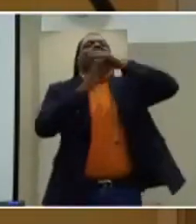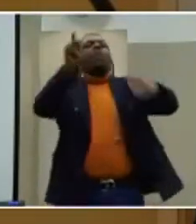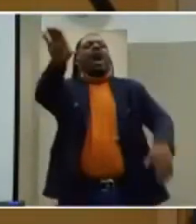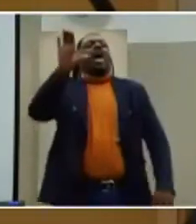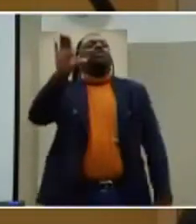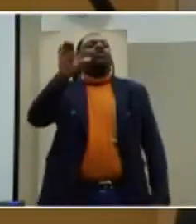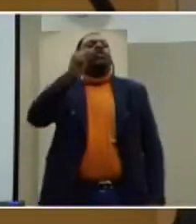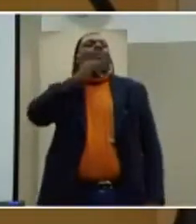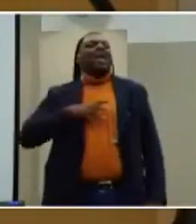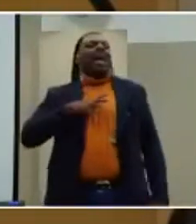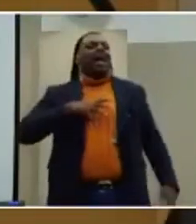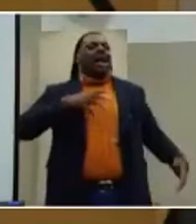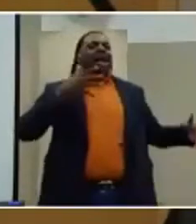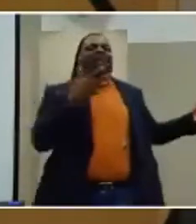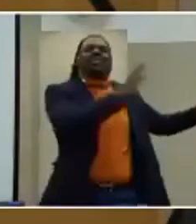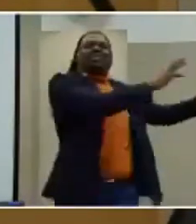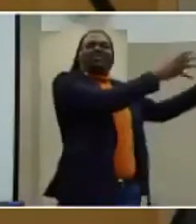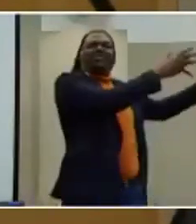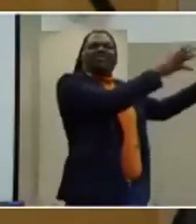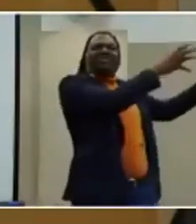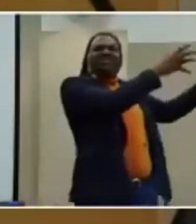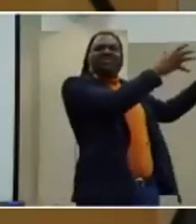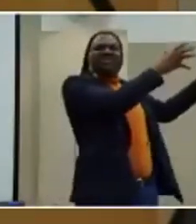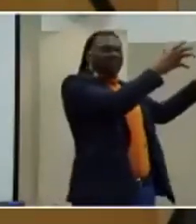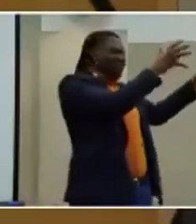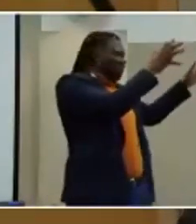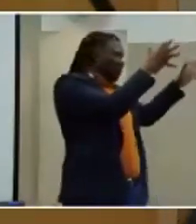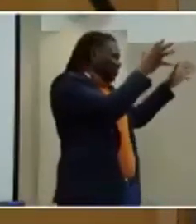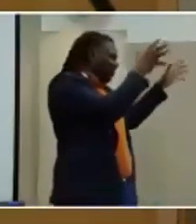Women. So can we give it up for